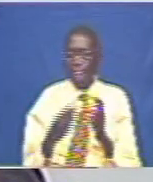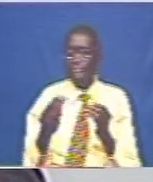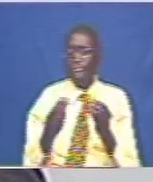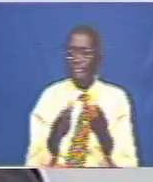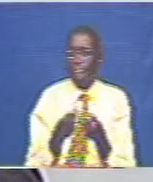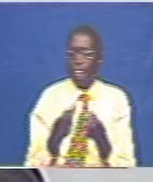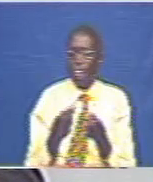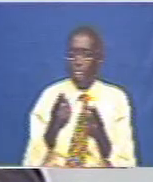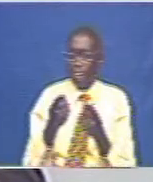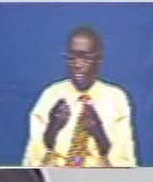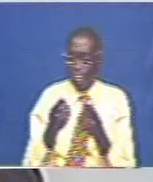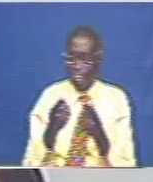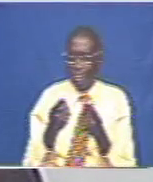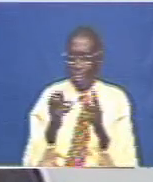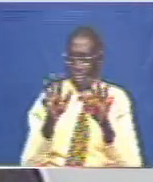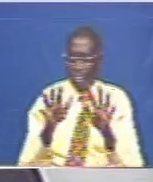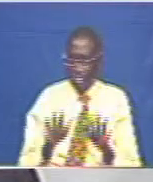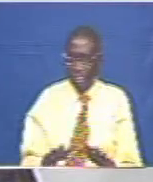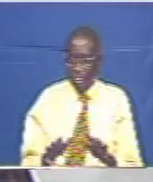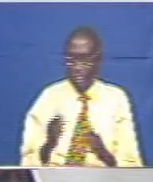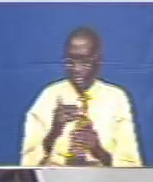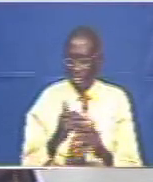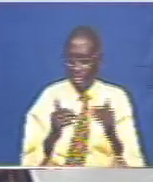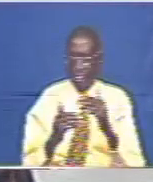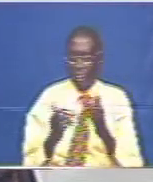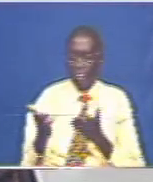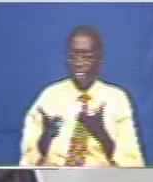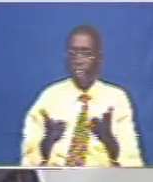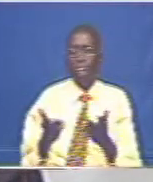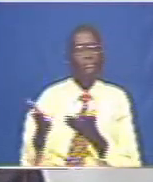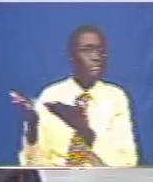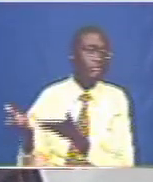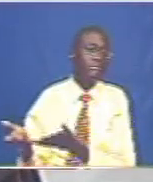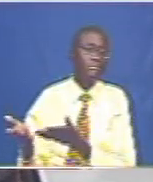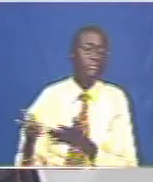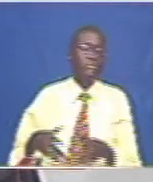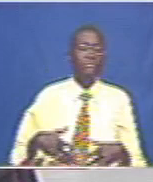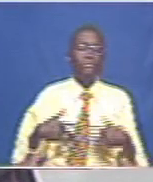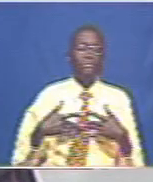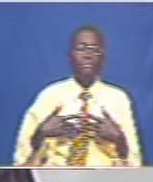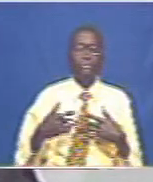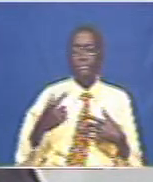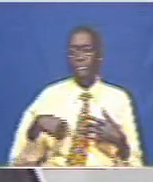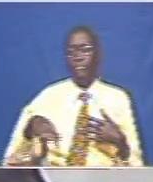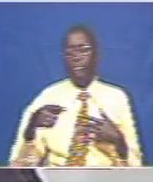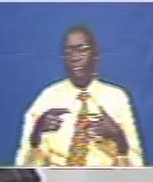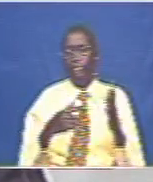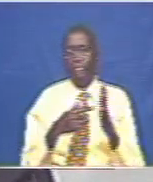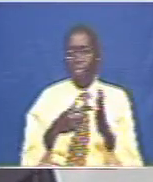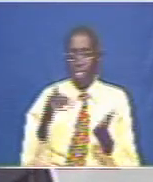if money is one of the just factors, but other construction services is also another factor. And we felt, why can't we, for example, now